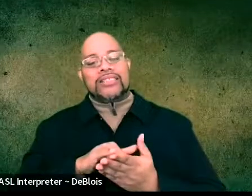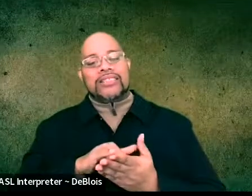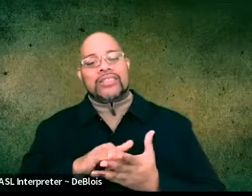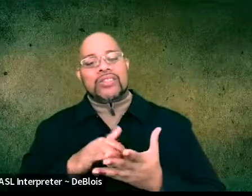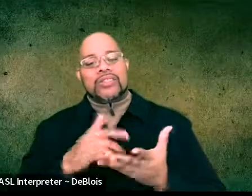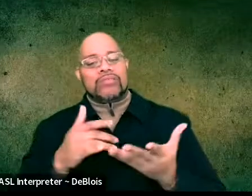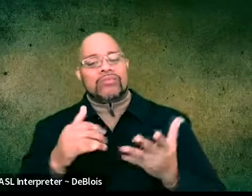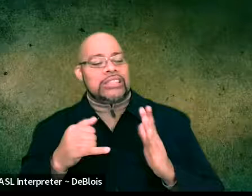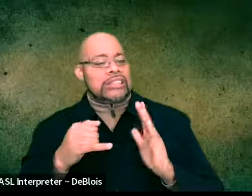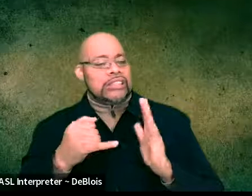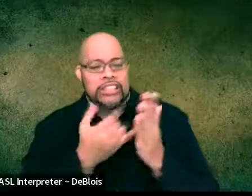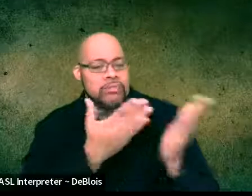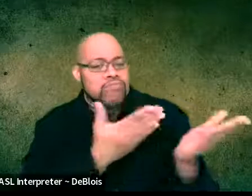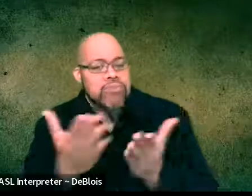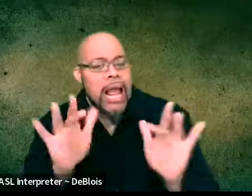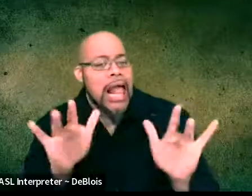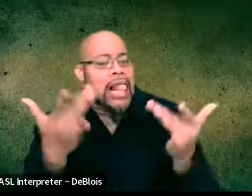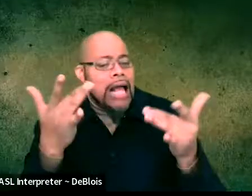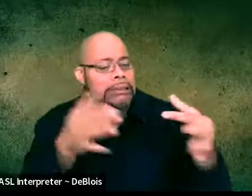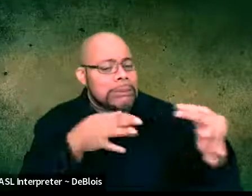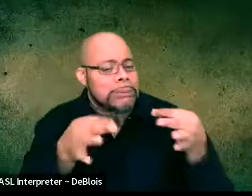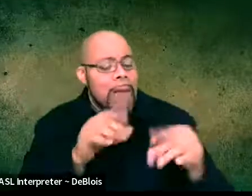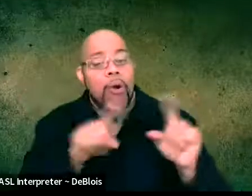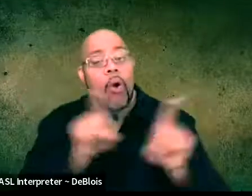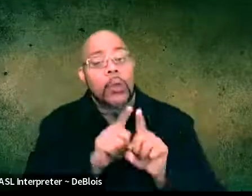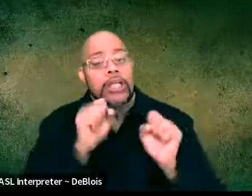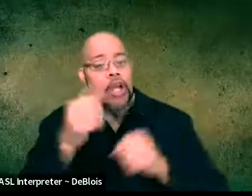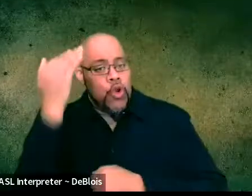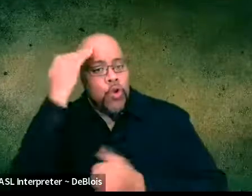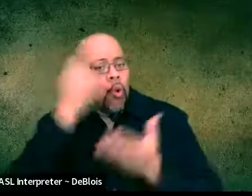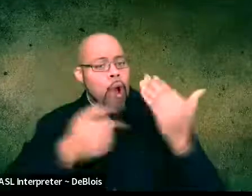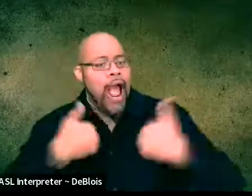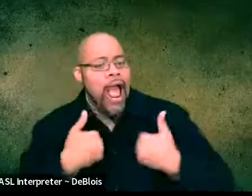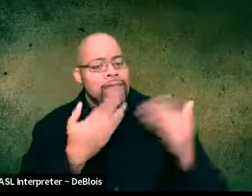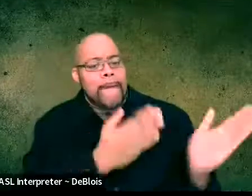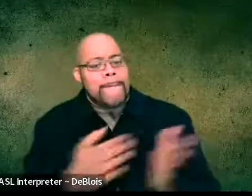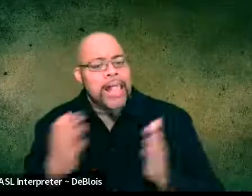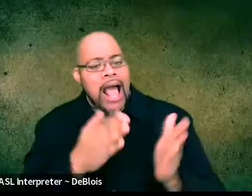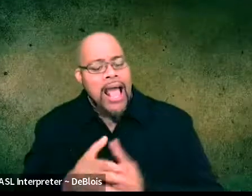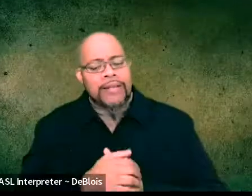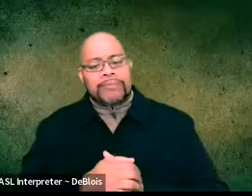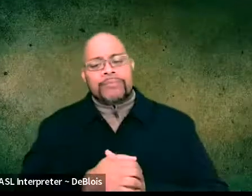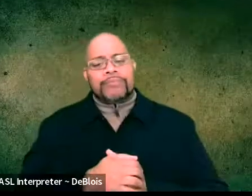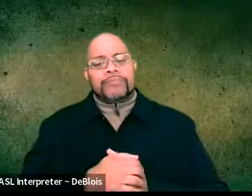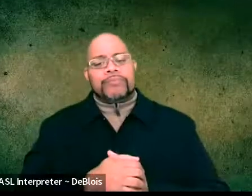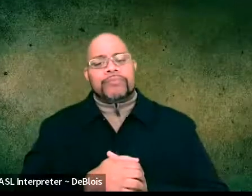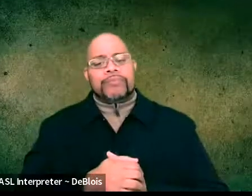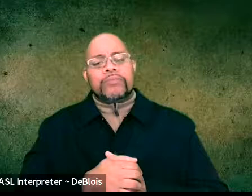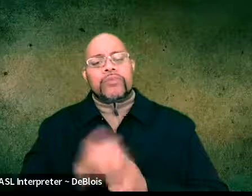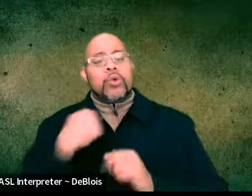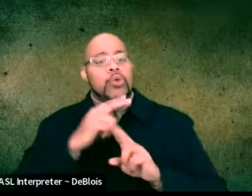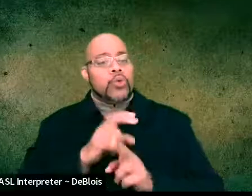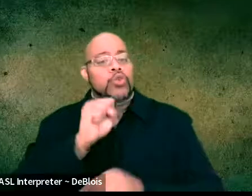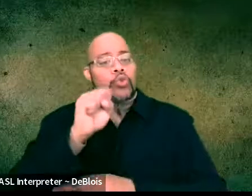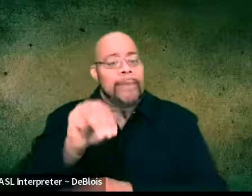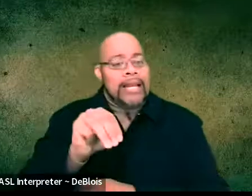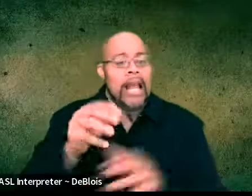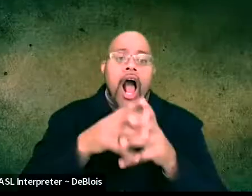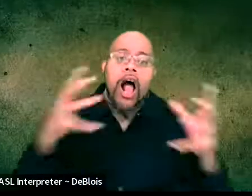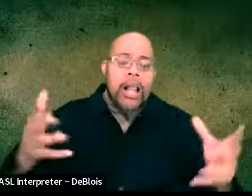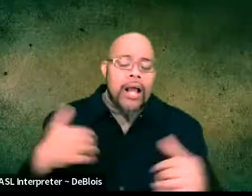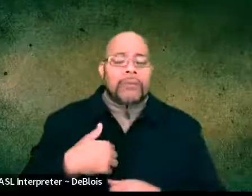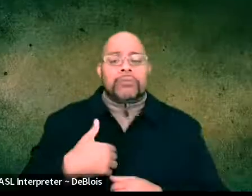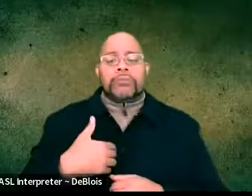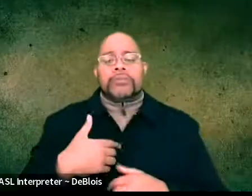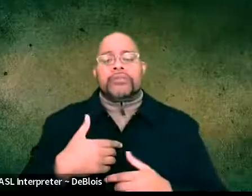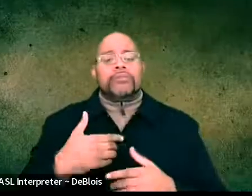just bring y'all in lightly, but also so you can know what we have going on. We use social media a lot. We post a lot